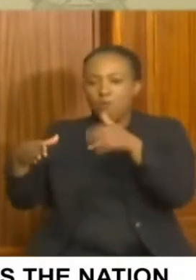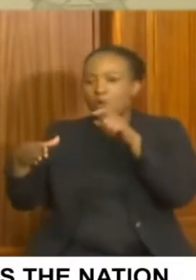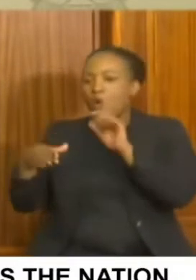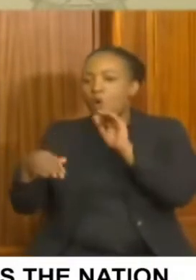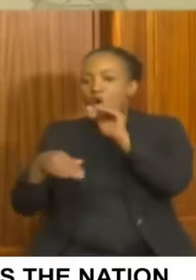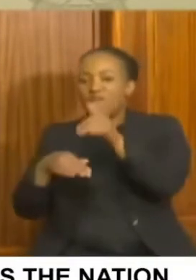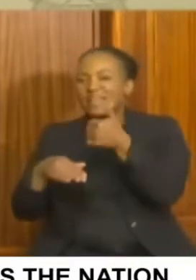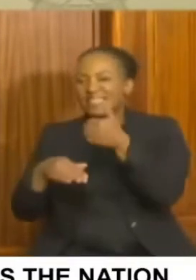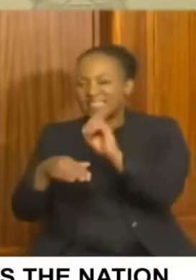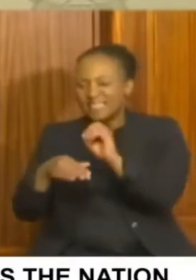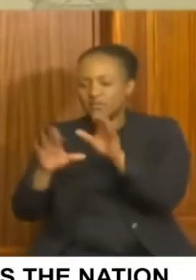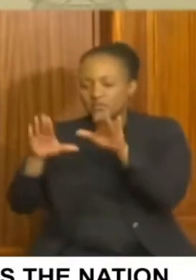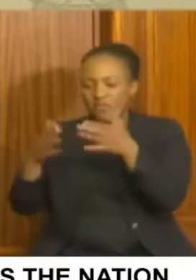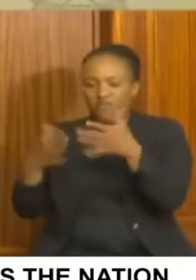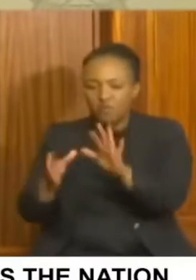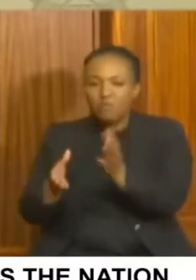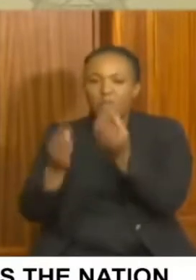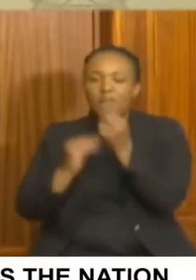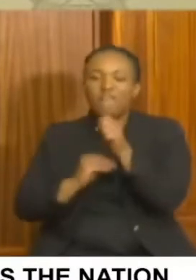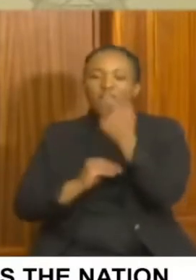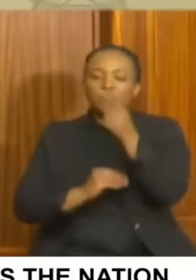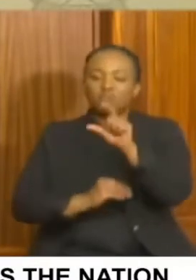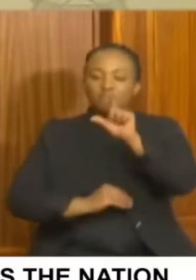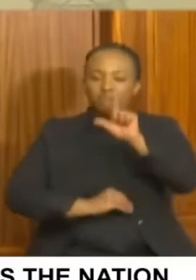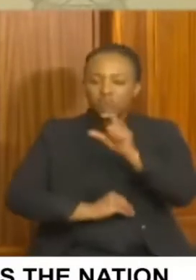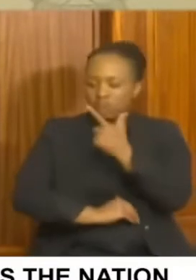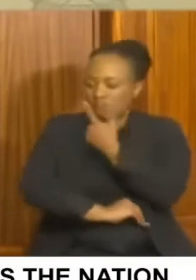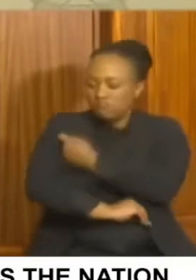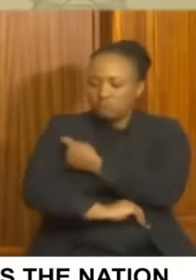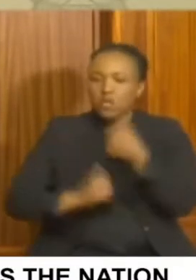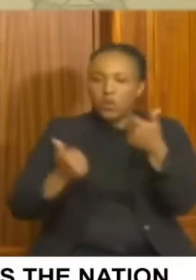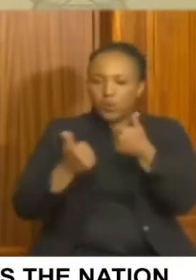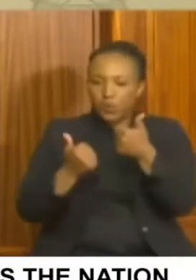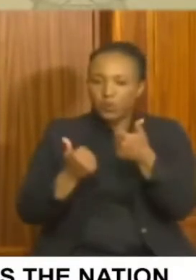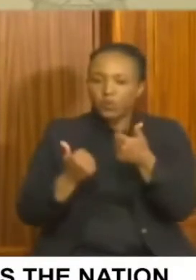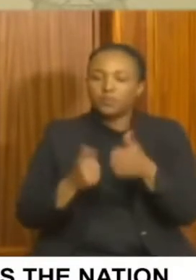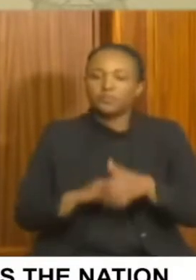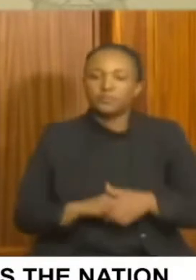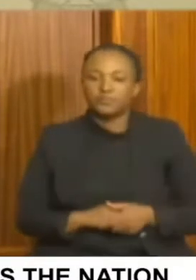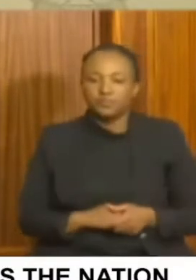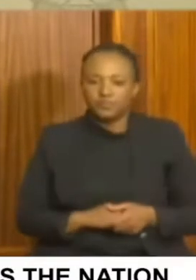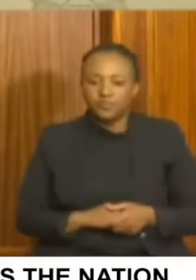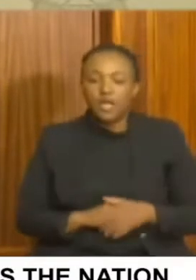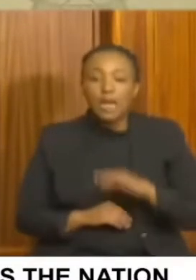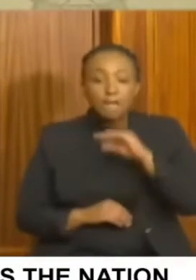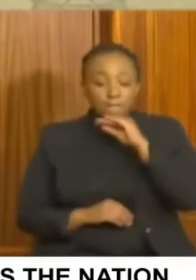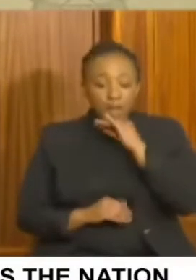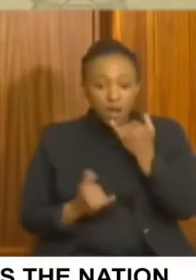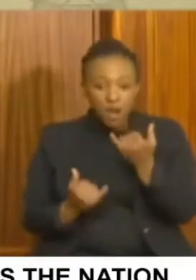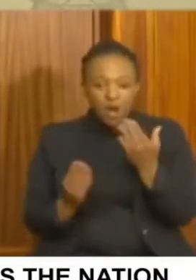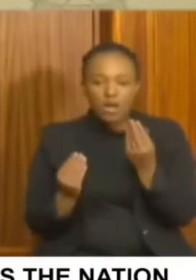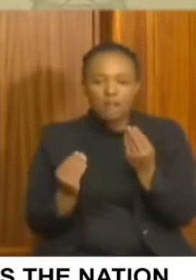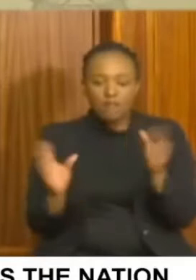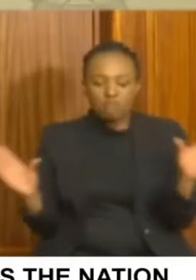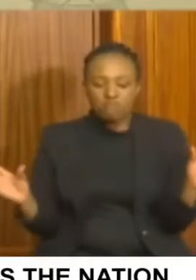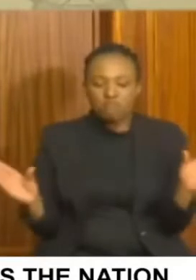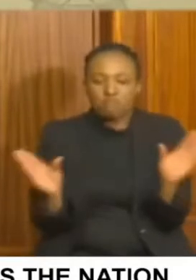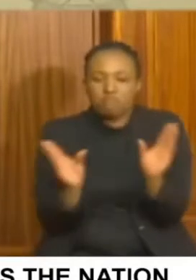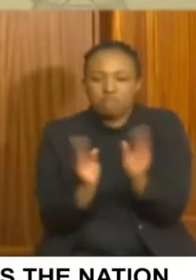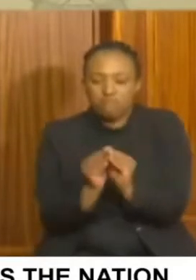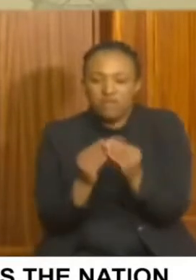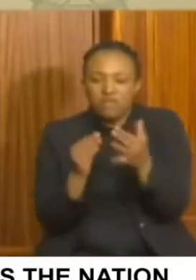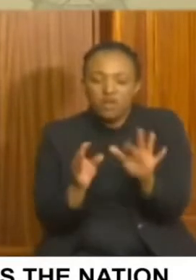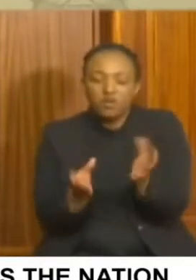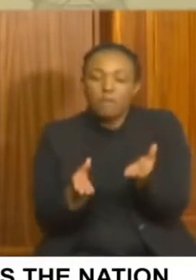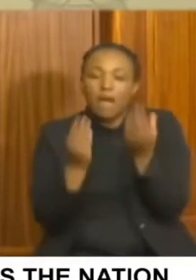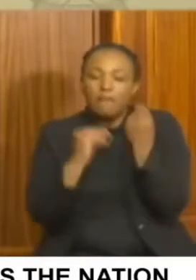60 have received the first dose of the Pfizer vaccine. No more tutties. This brings the total number of people who have